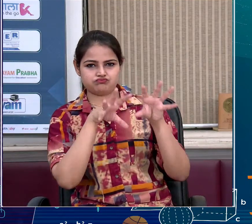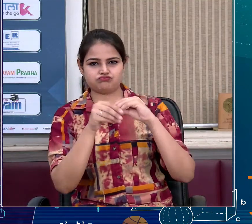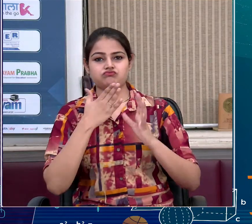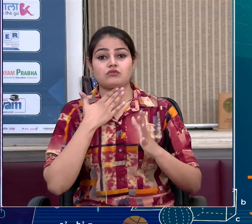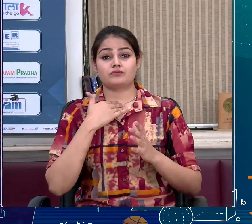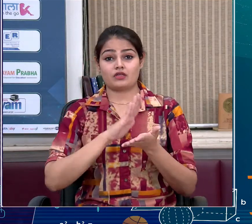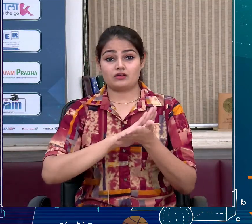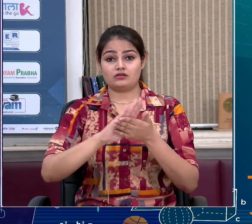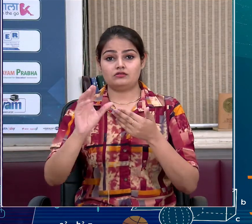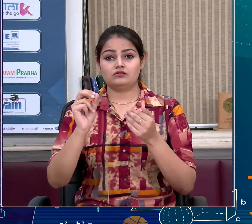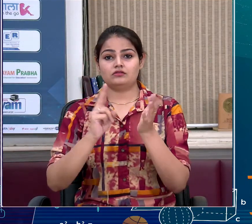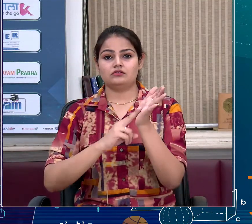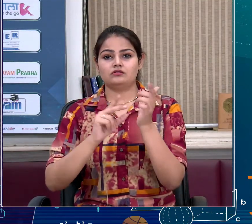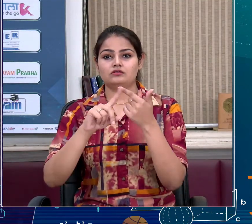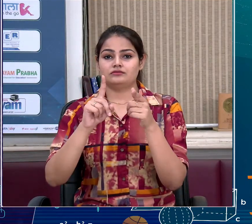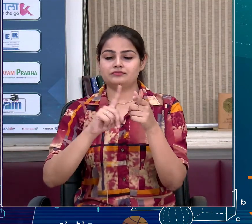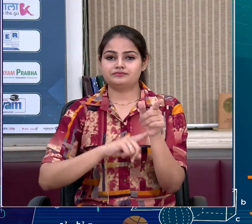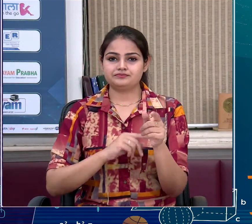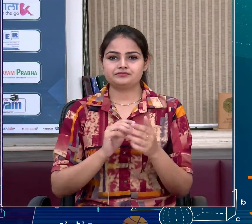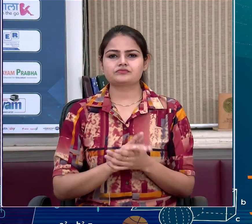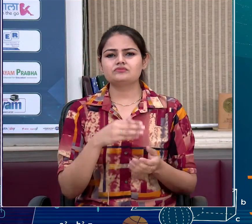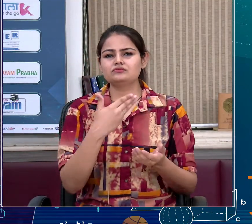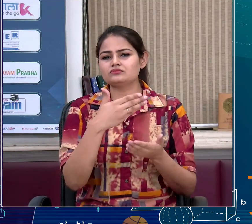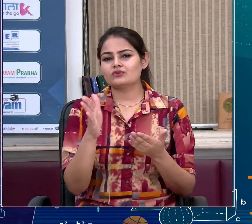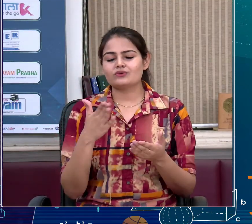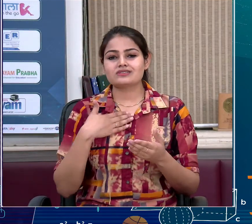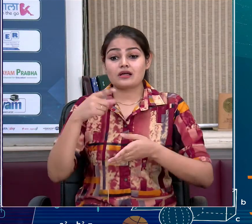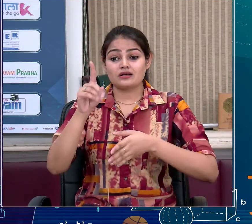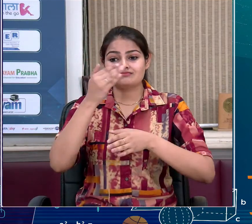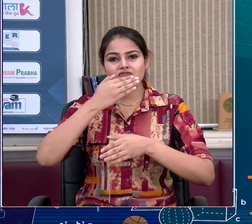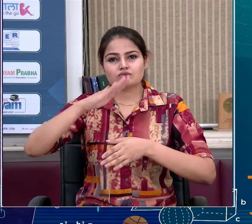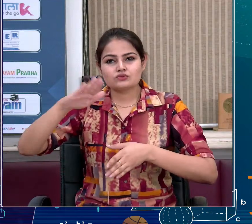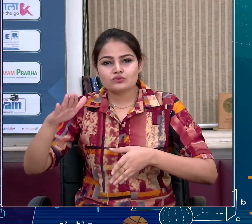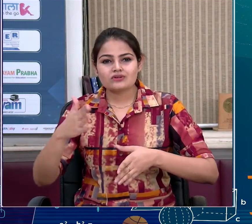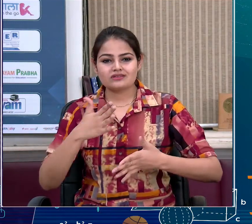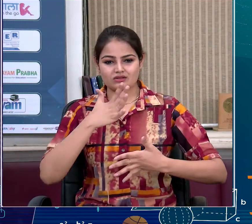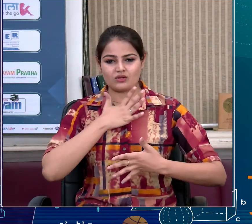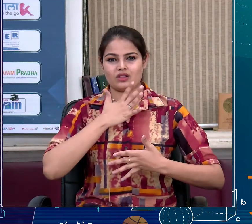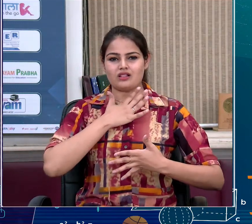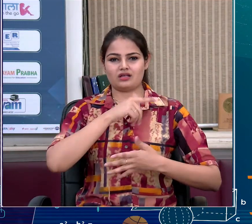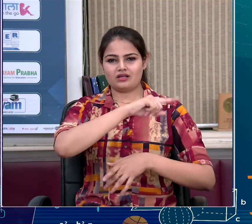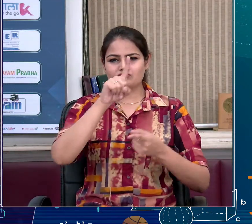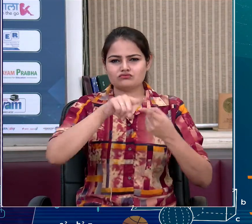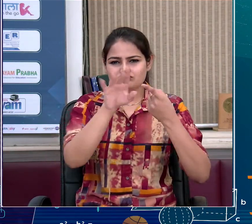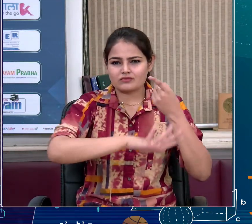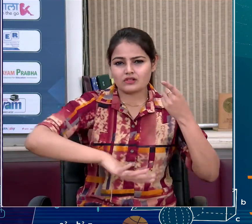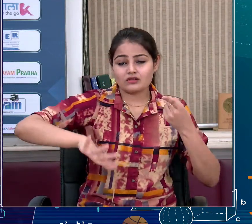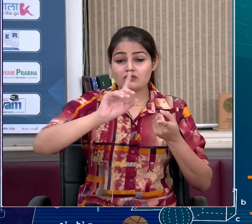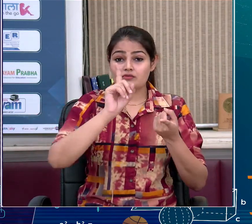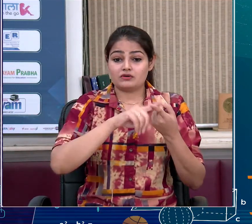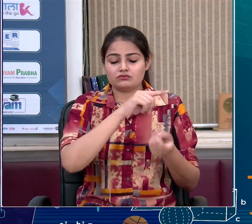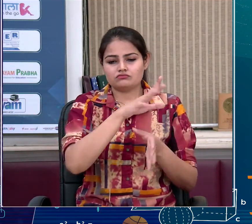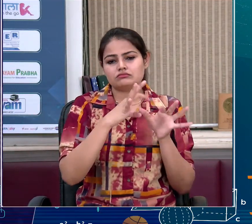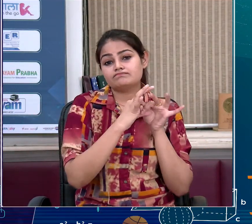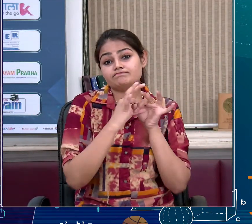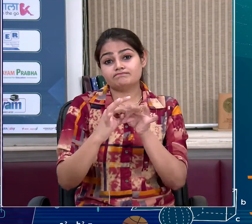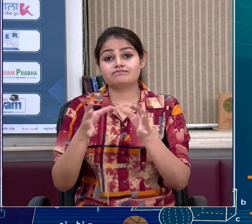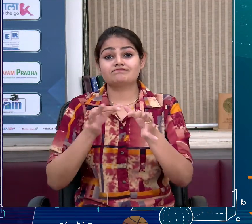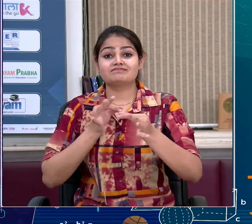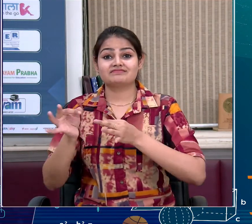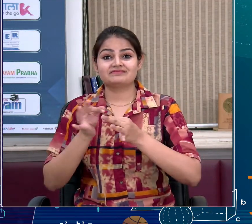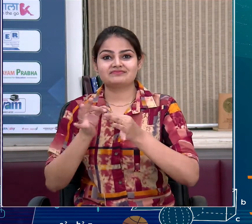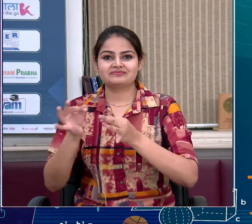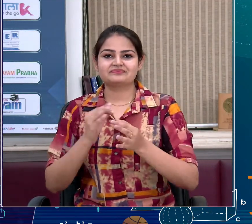word with your real life world, where you can encourage the child to let's use those words when we are talking or when we are